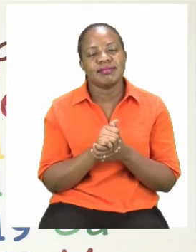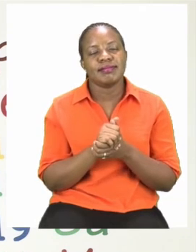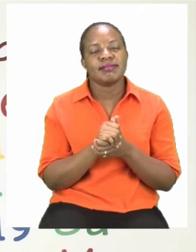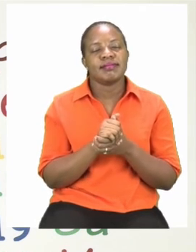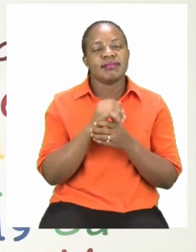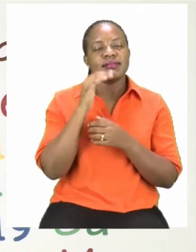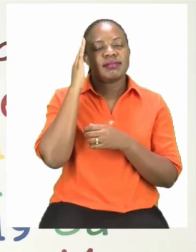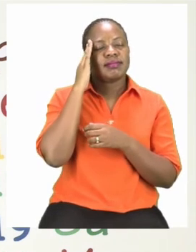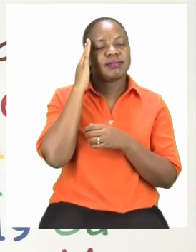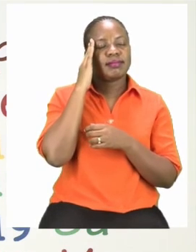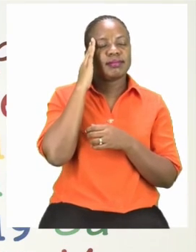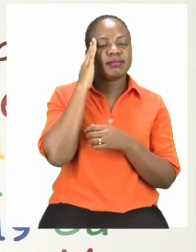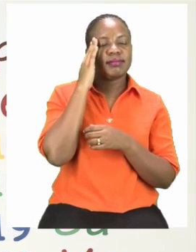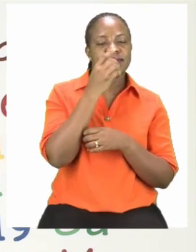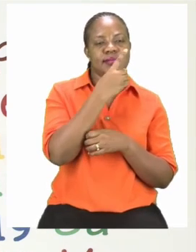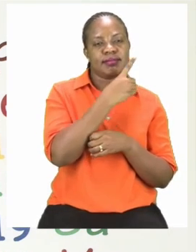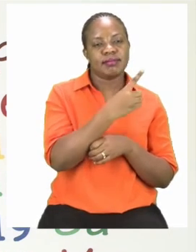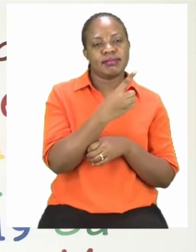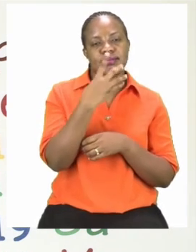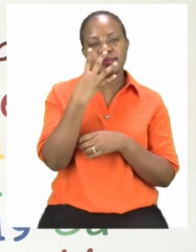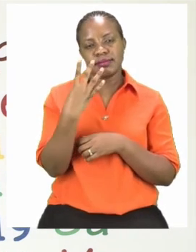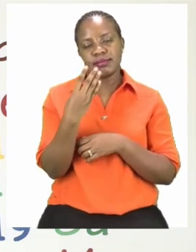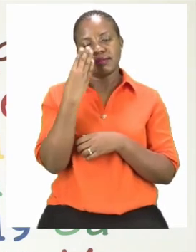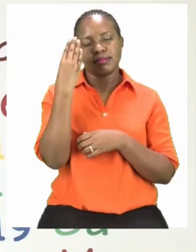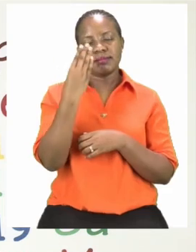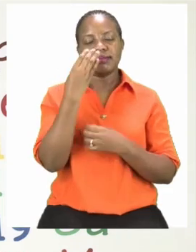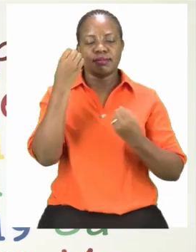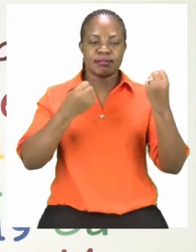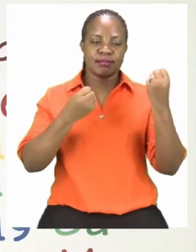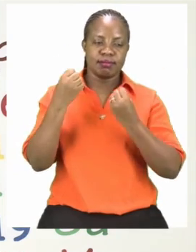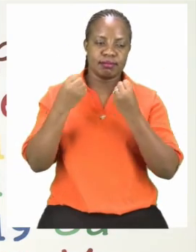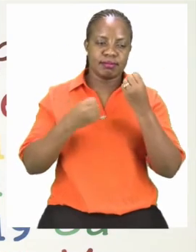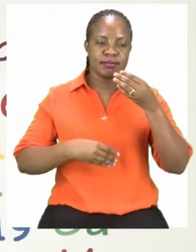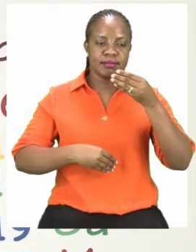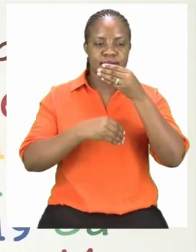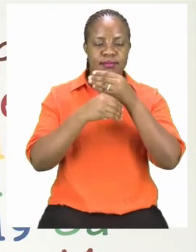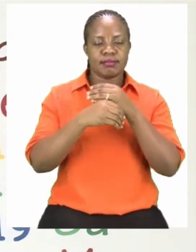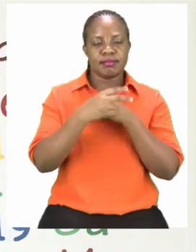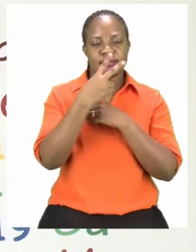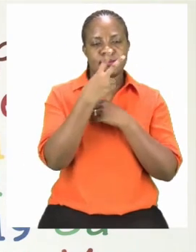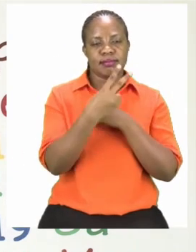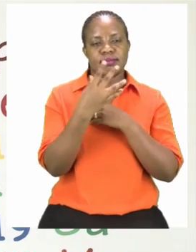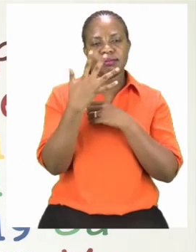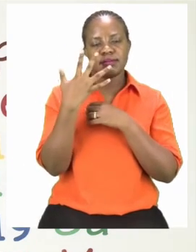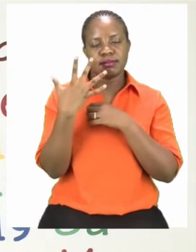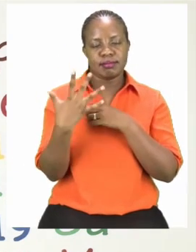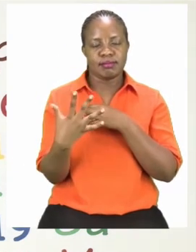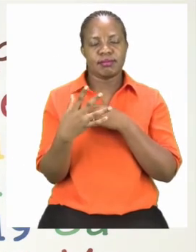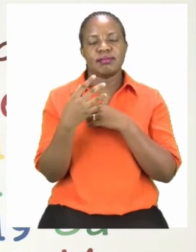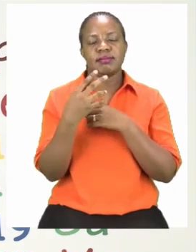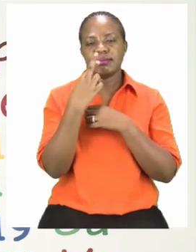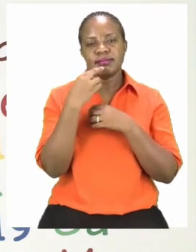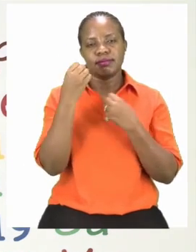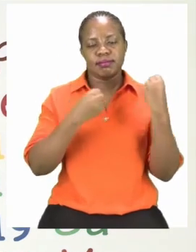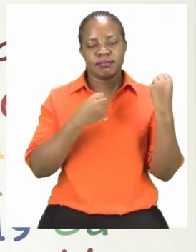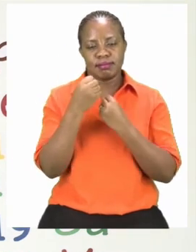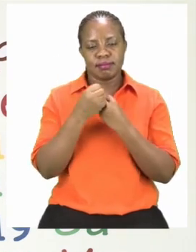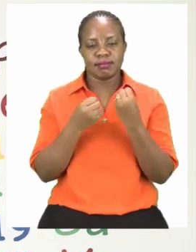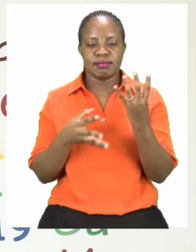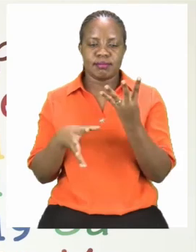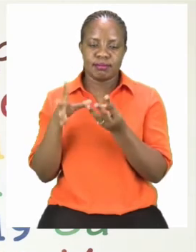page 11, we are seeing that we have a lot of tasks to do. In fact, 4 of them.